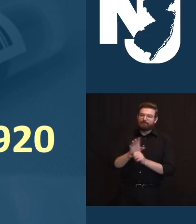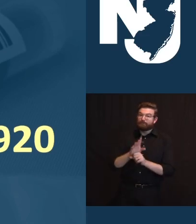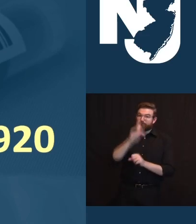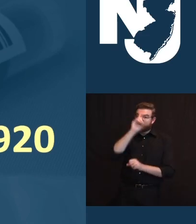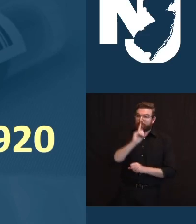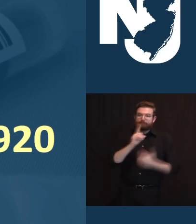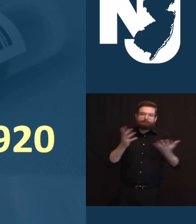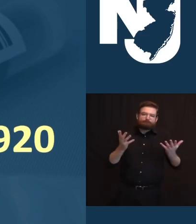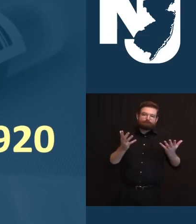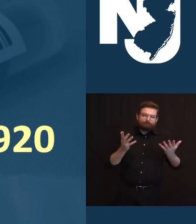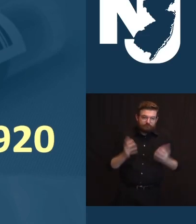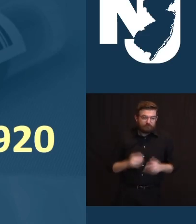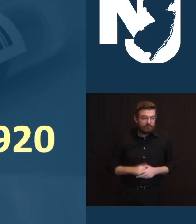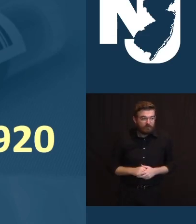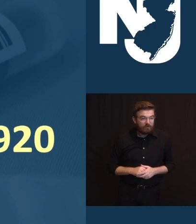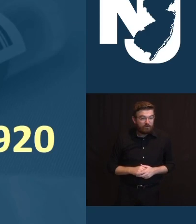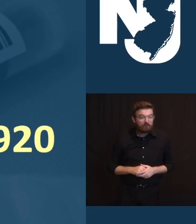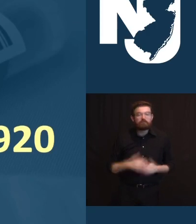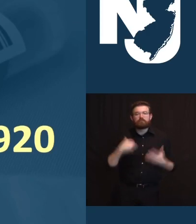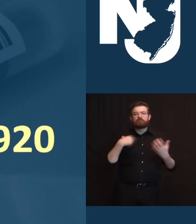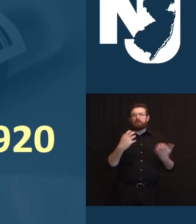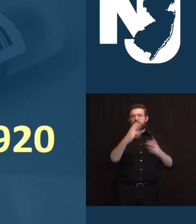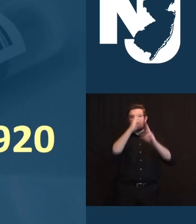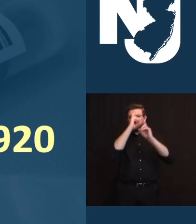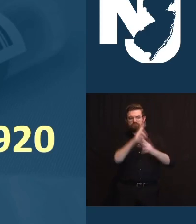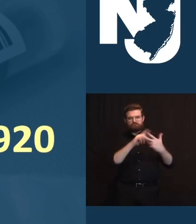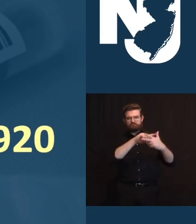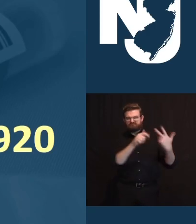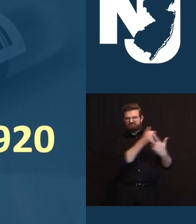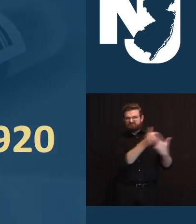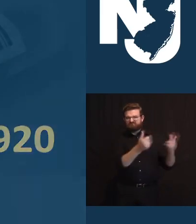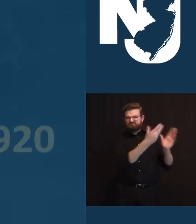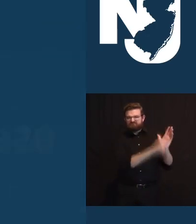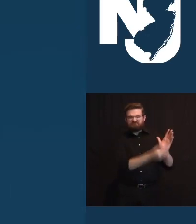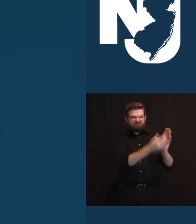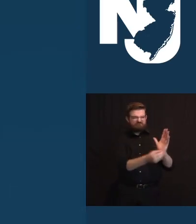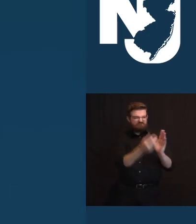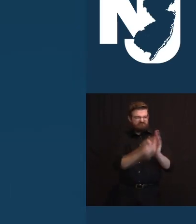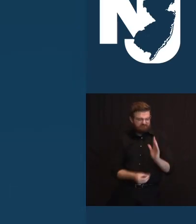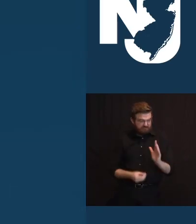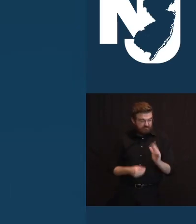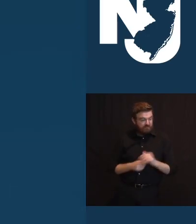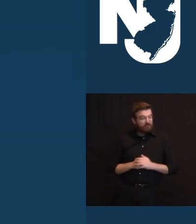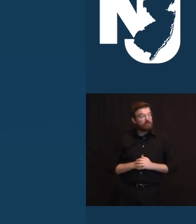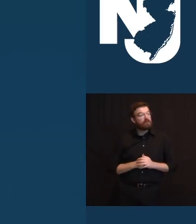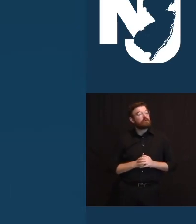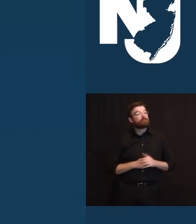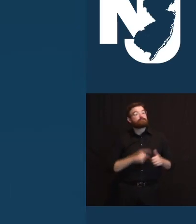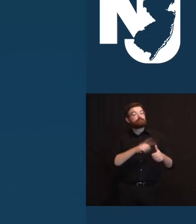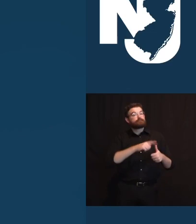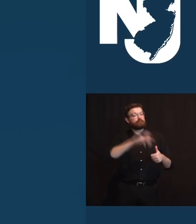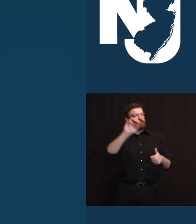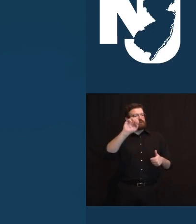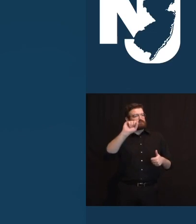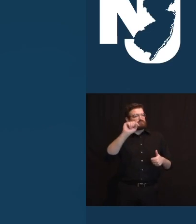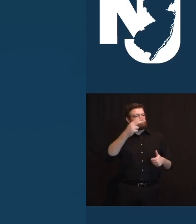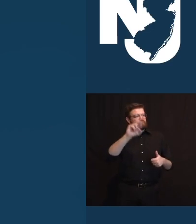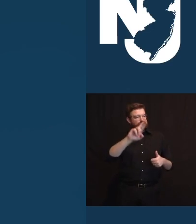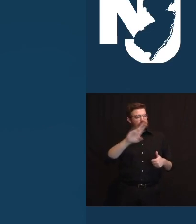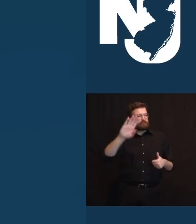remember some of those who we have lost. Let's begin by remembering Esther